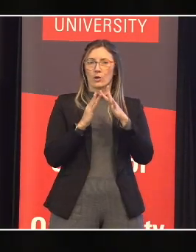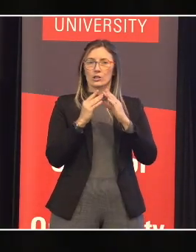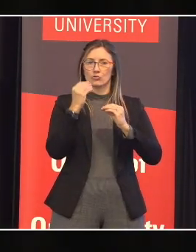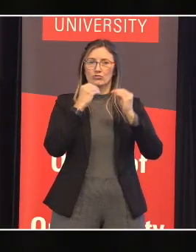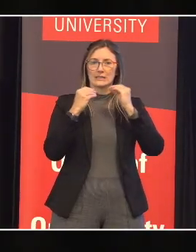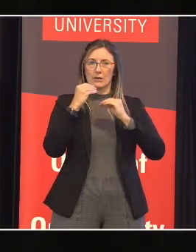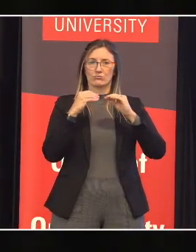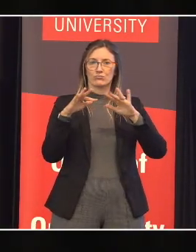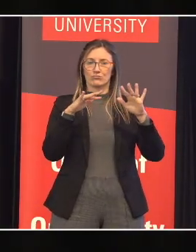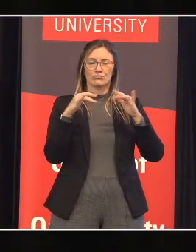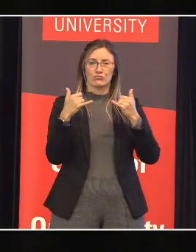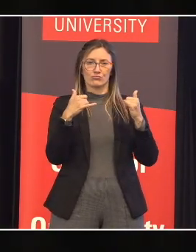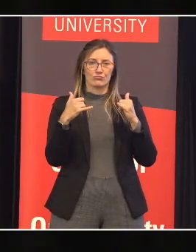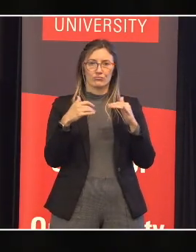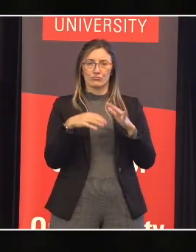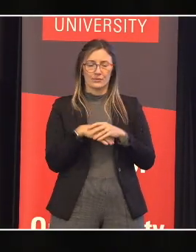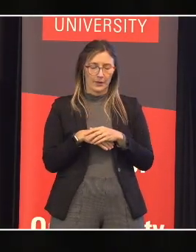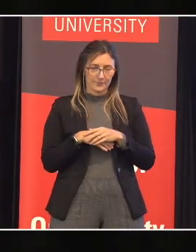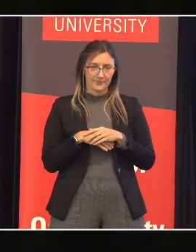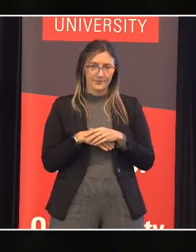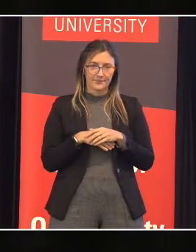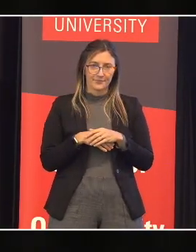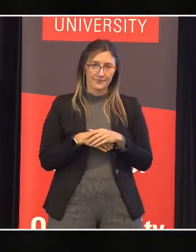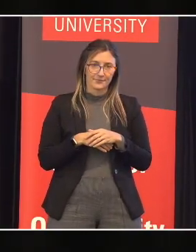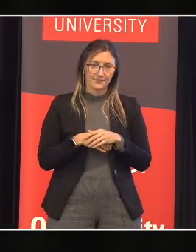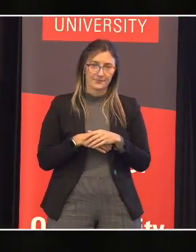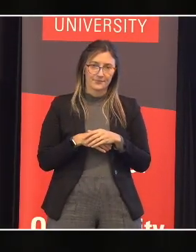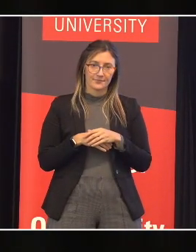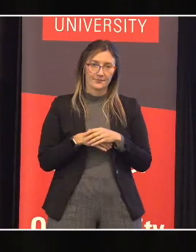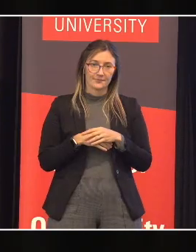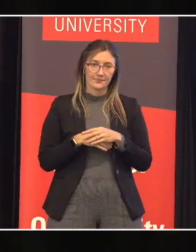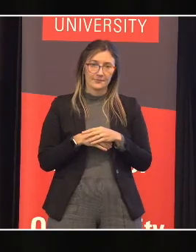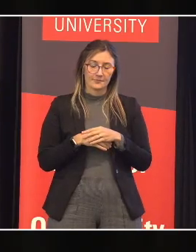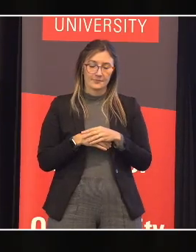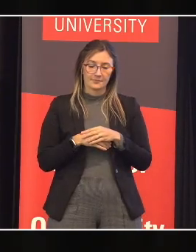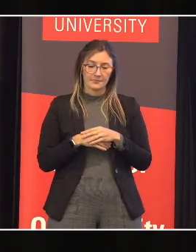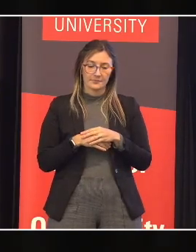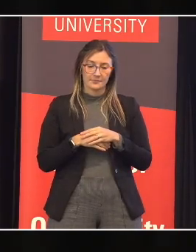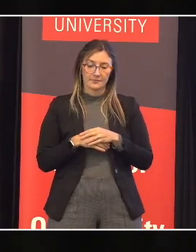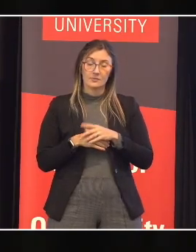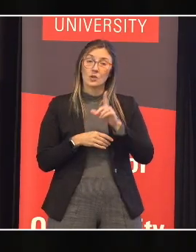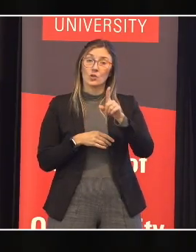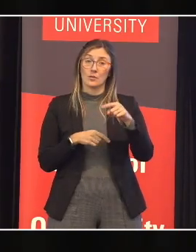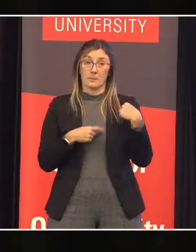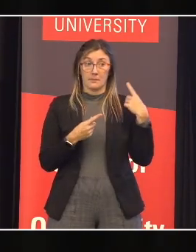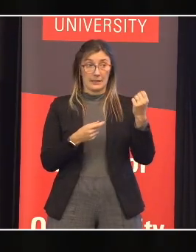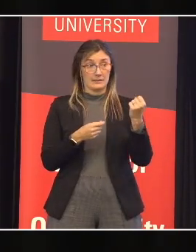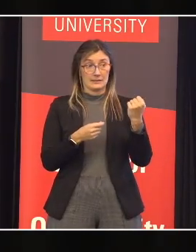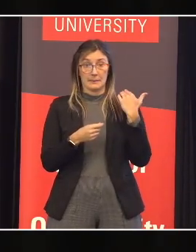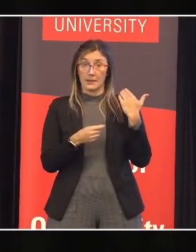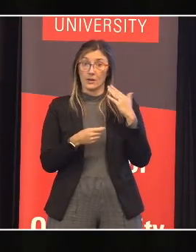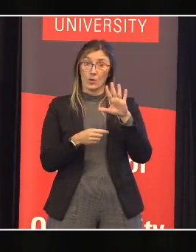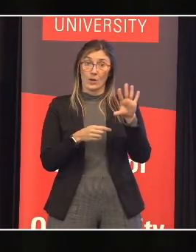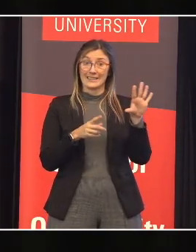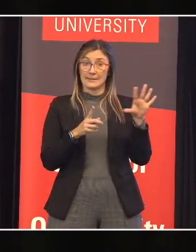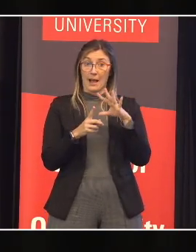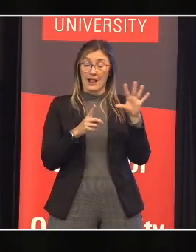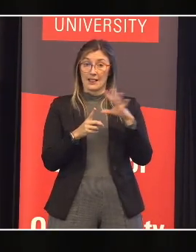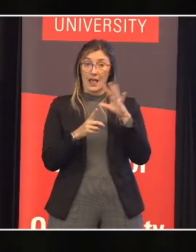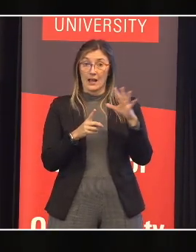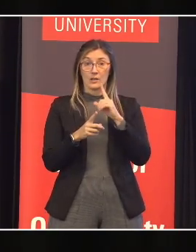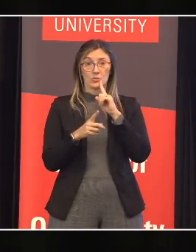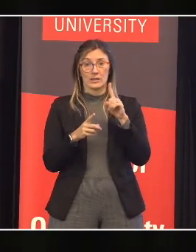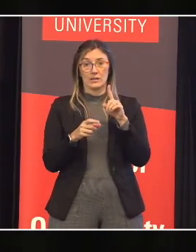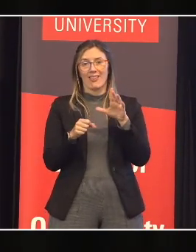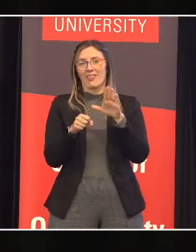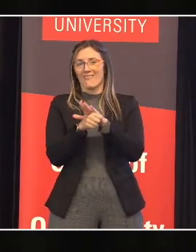reception. And at that time, those Padlet spotlights that you've been submitting, the full deck, we've only been seeing part